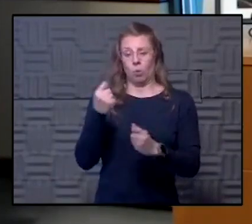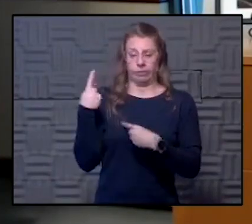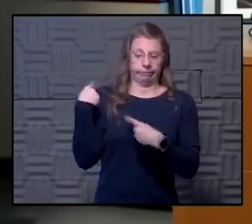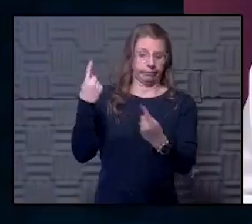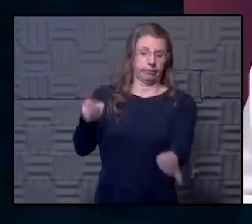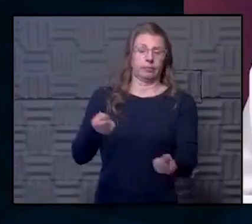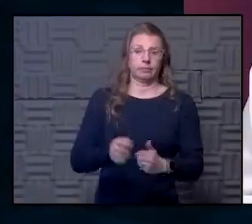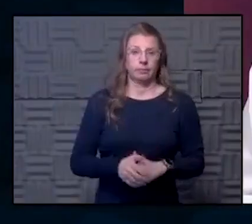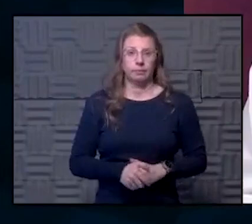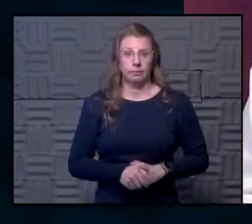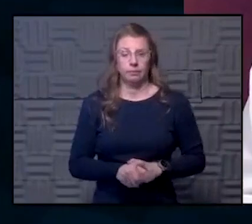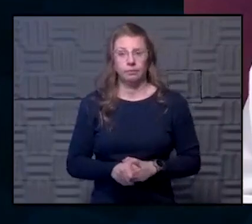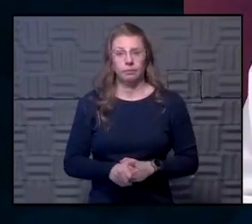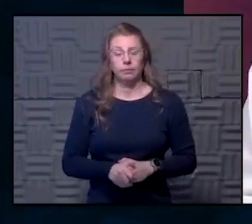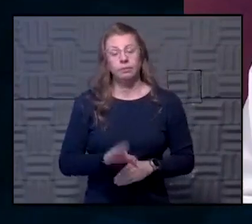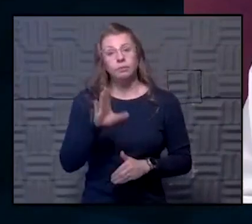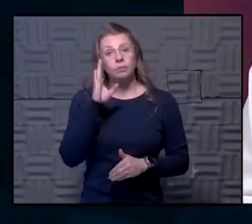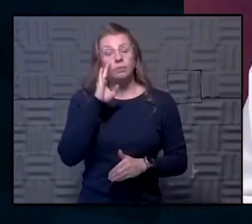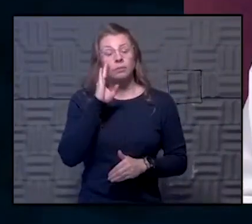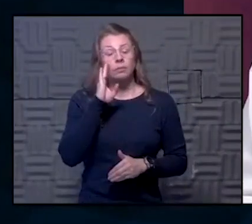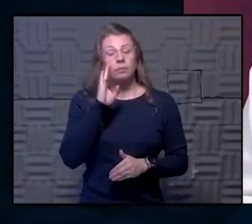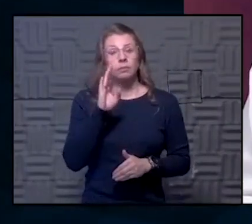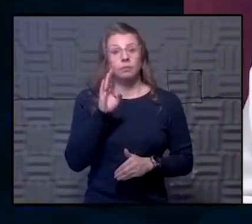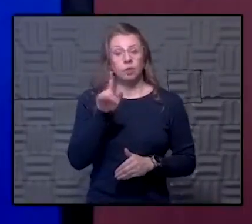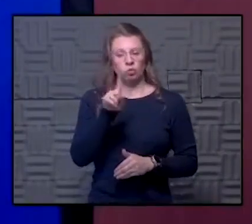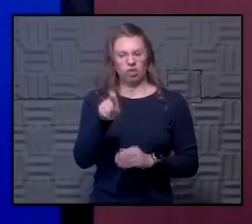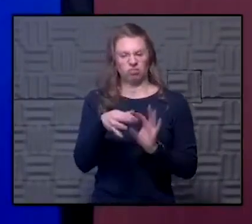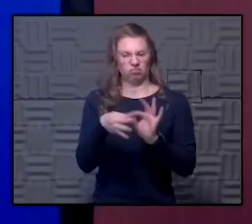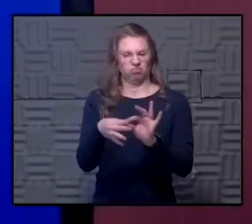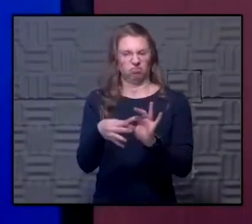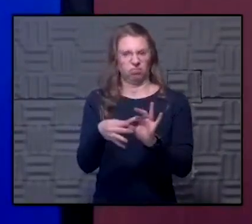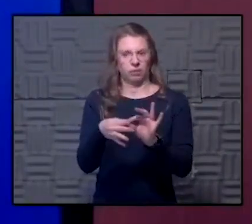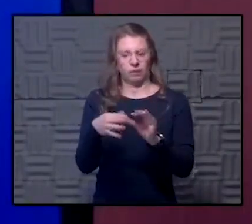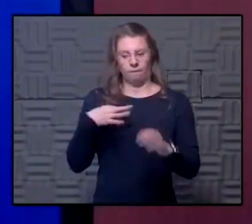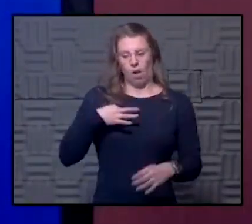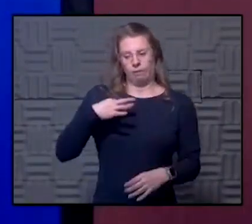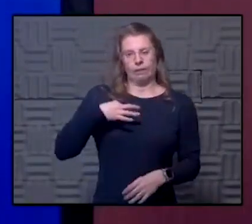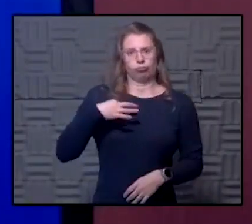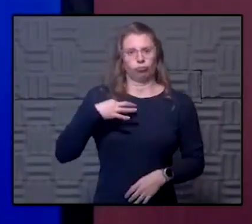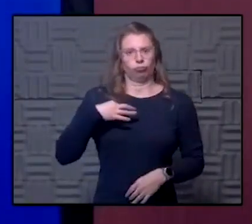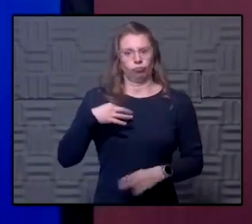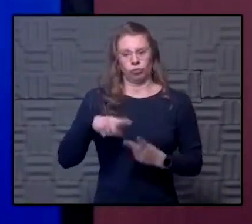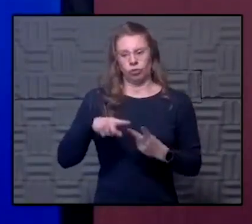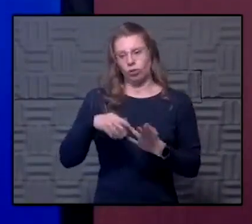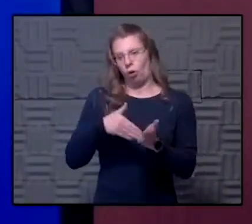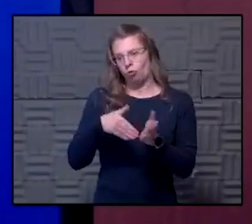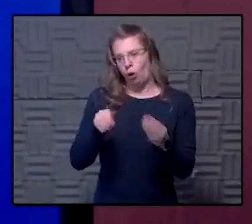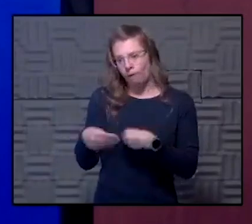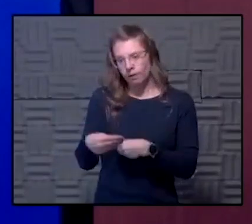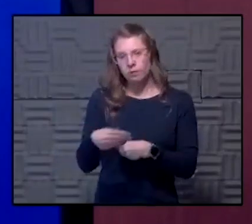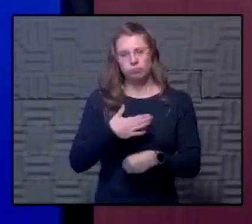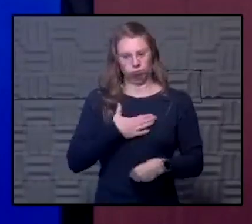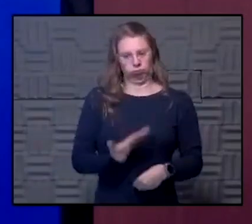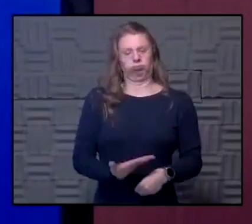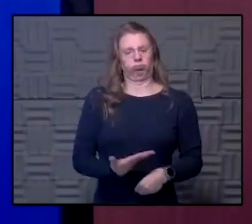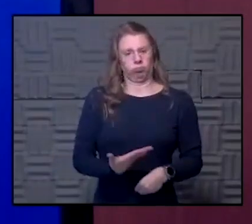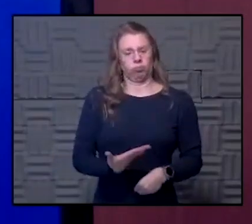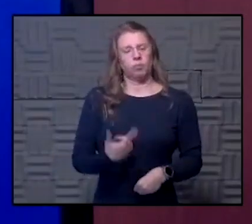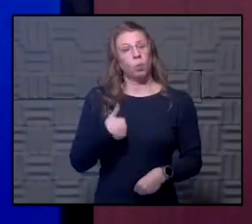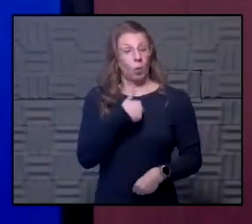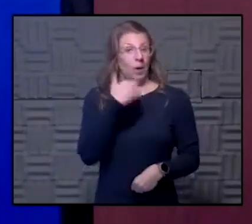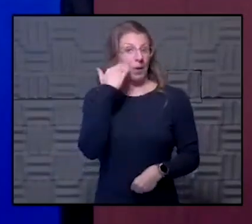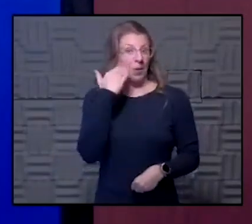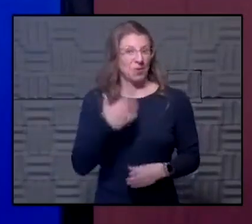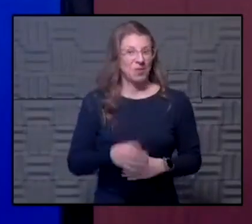way. And to the question about volunteers and doctors' offices being willing, I think we